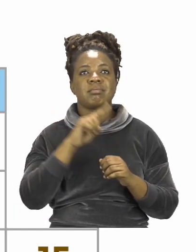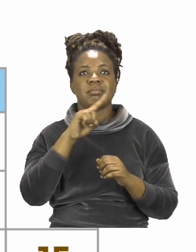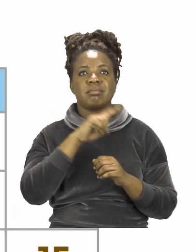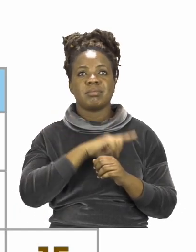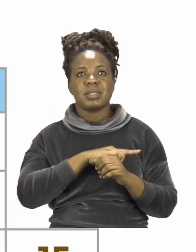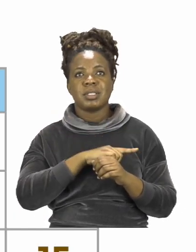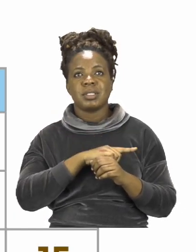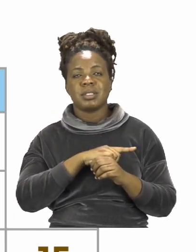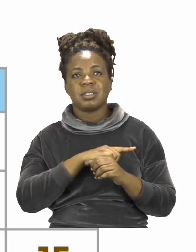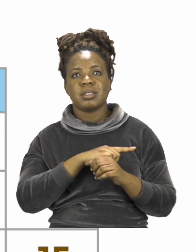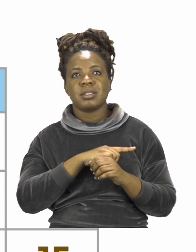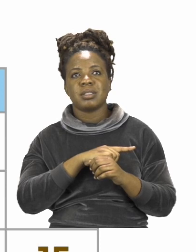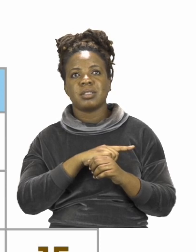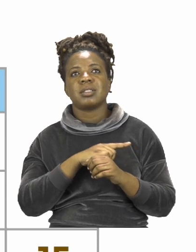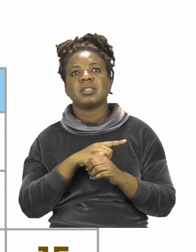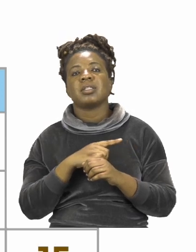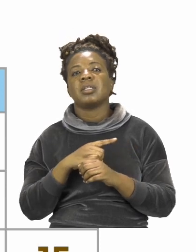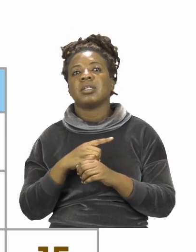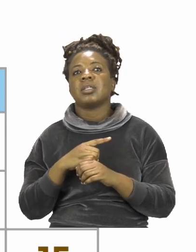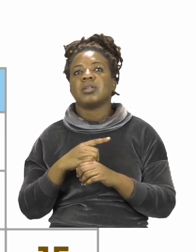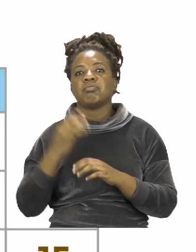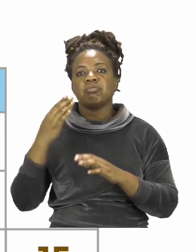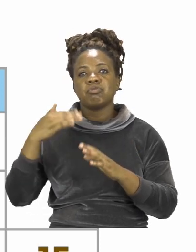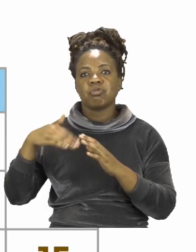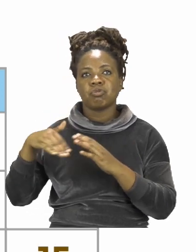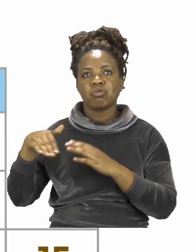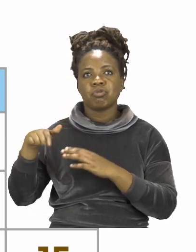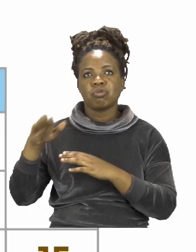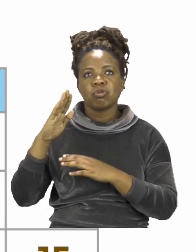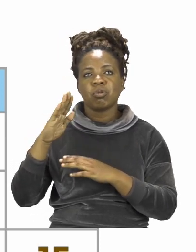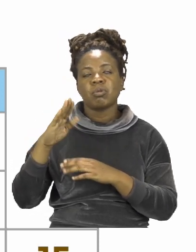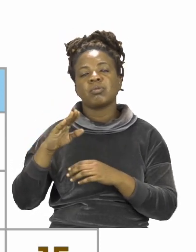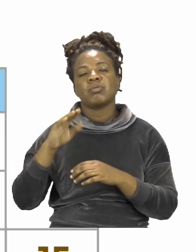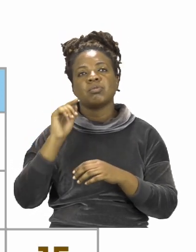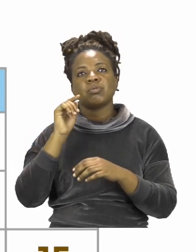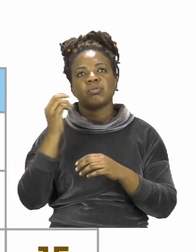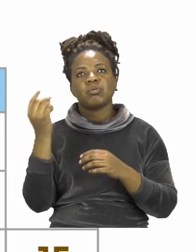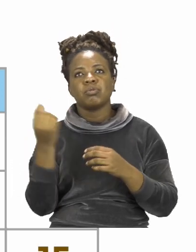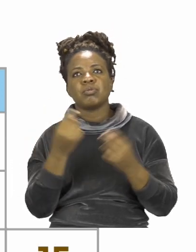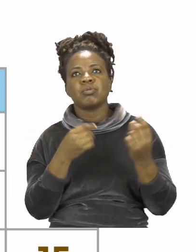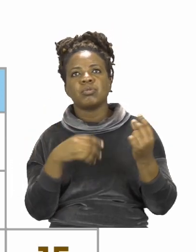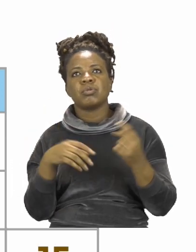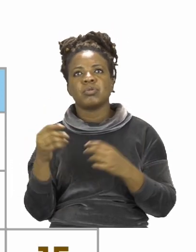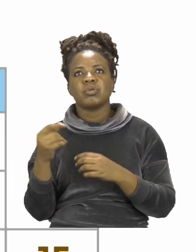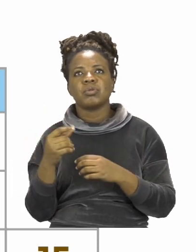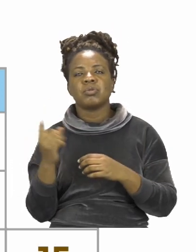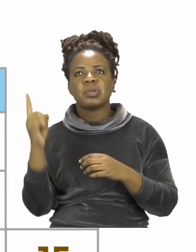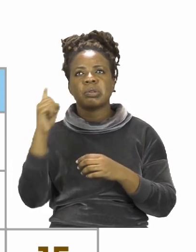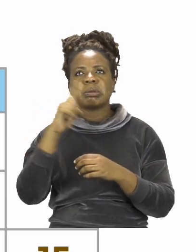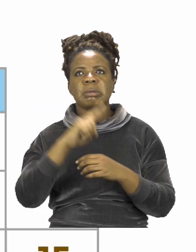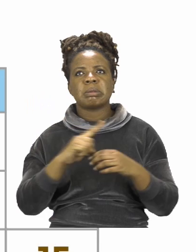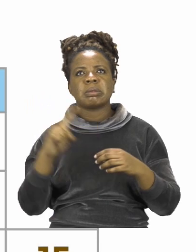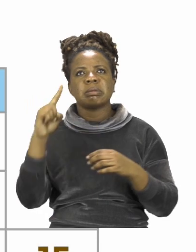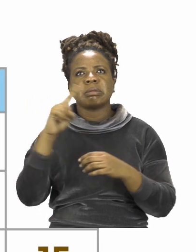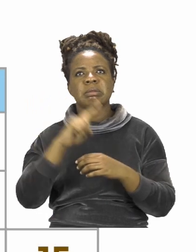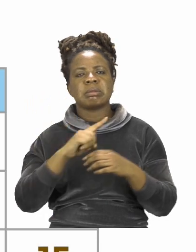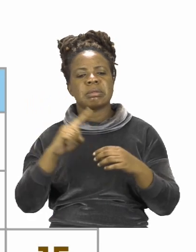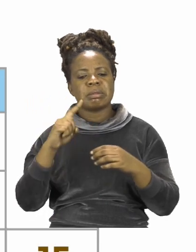How many days after Dad gets his salary do we go for